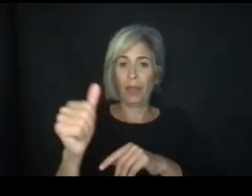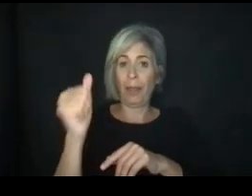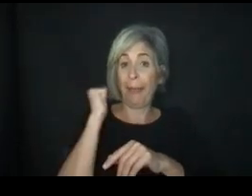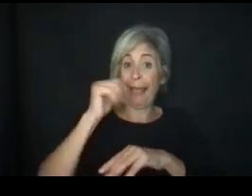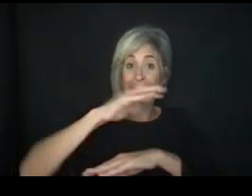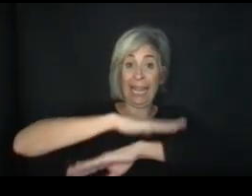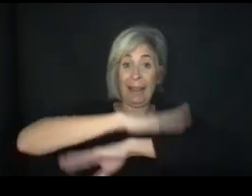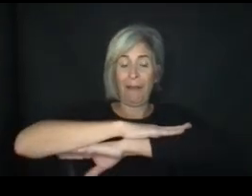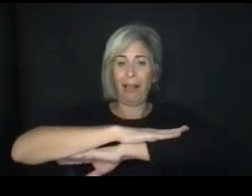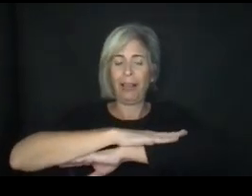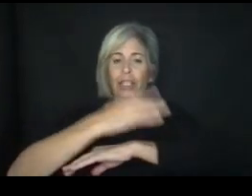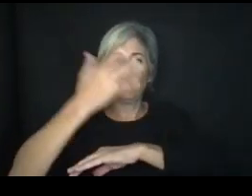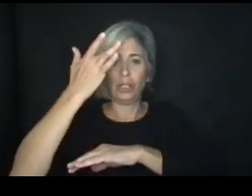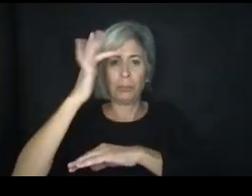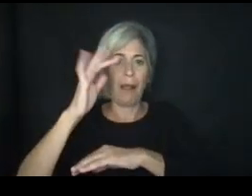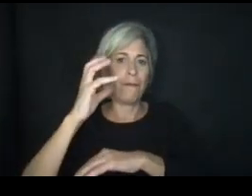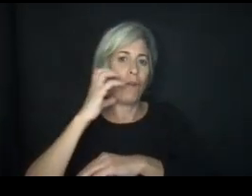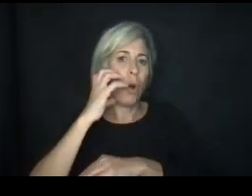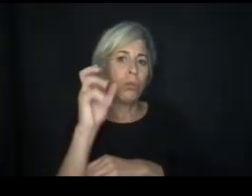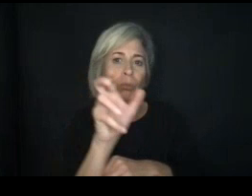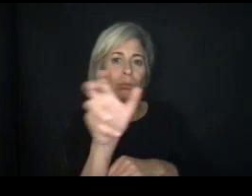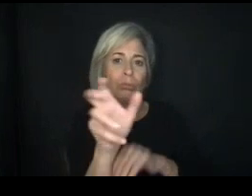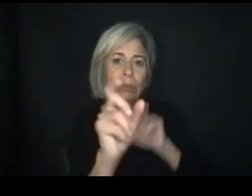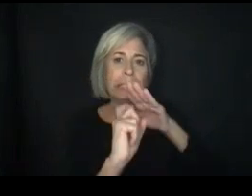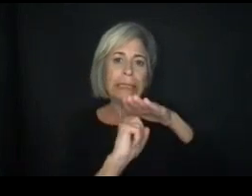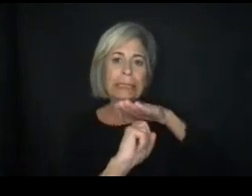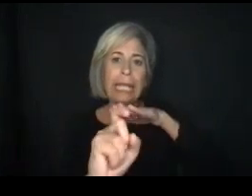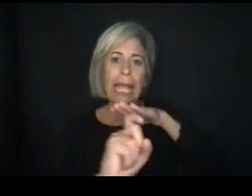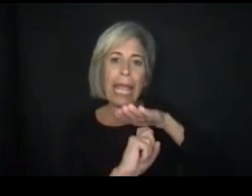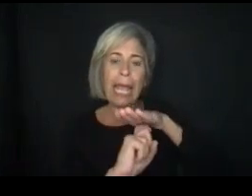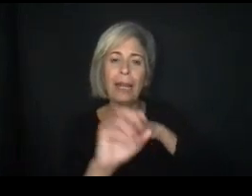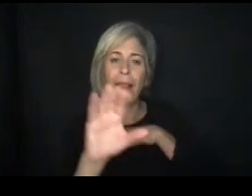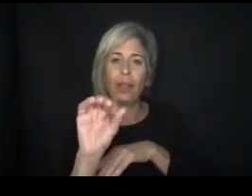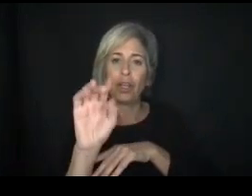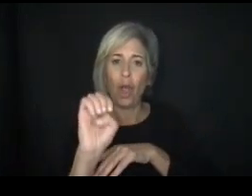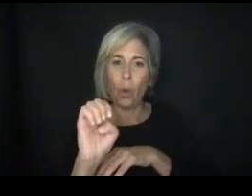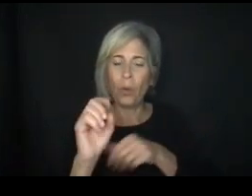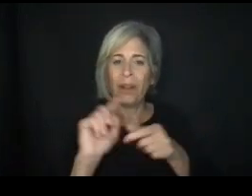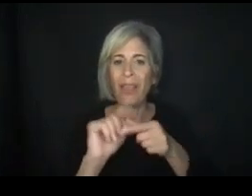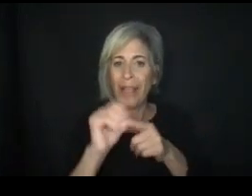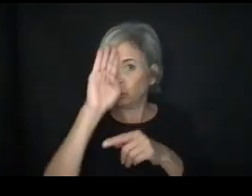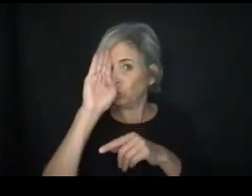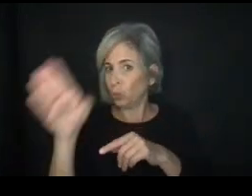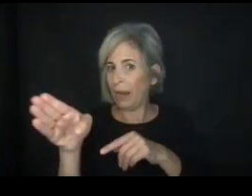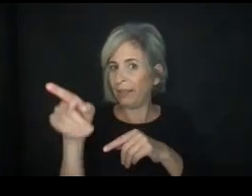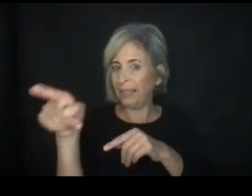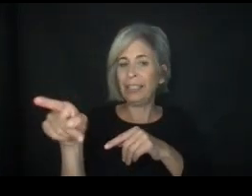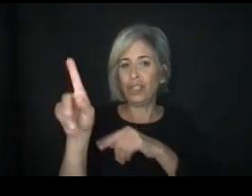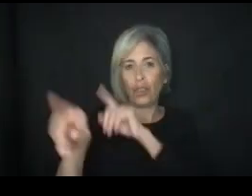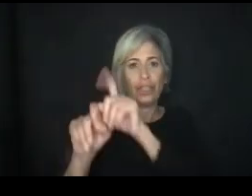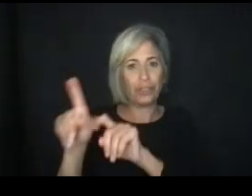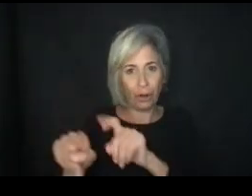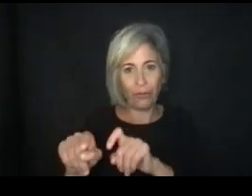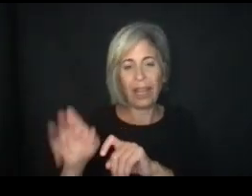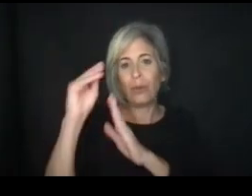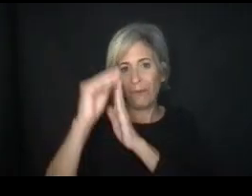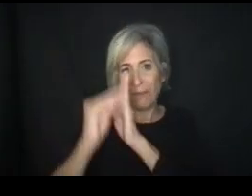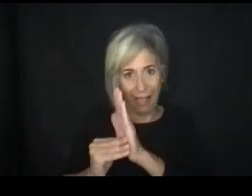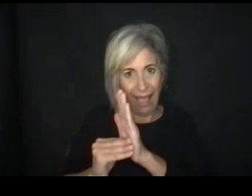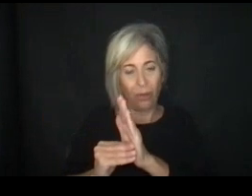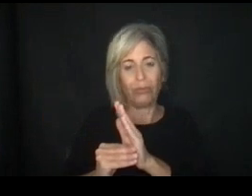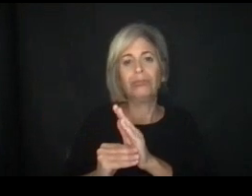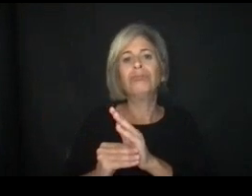your smartphone and scan that QR code, and that will take you directly to the survey that you could